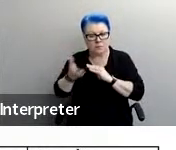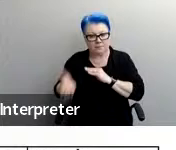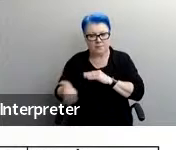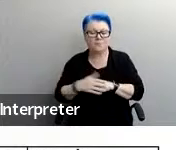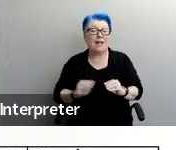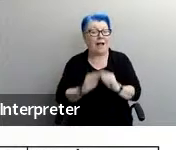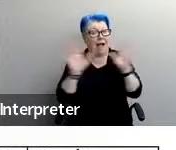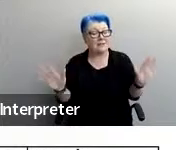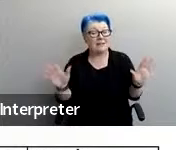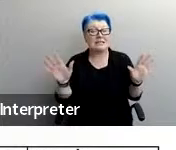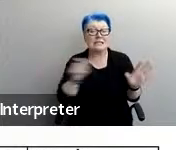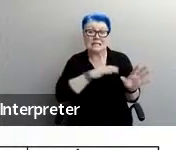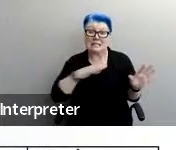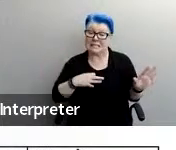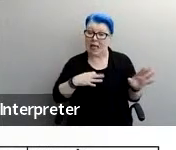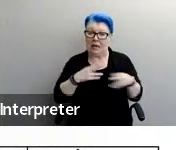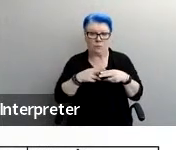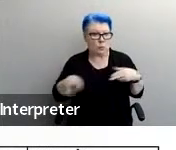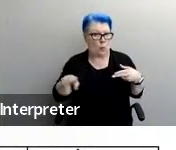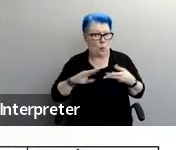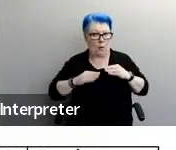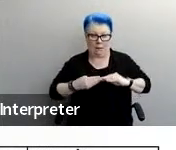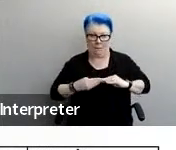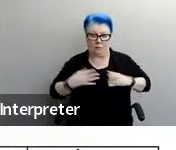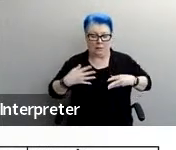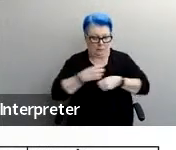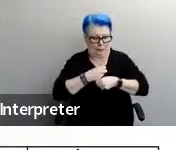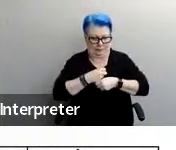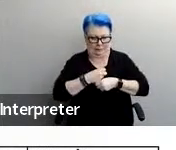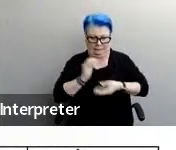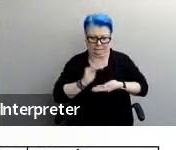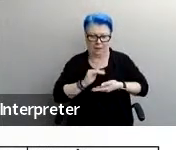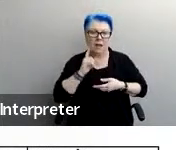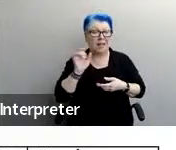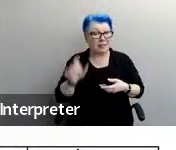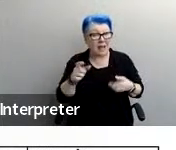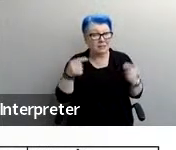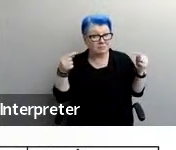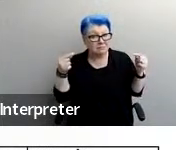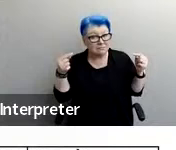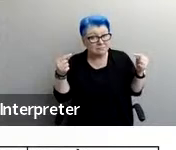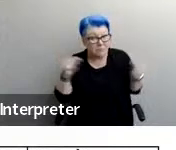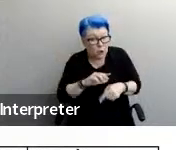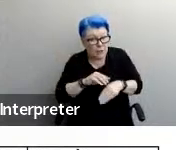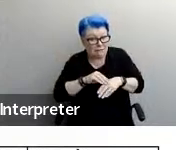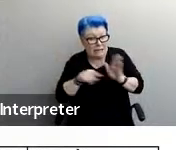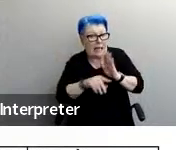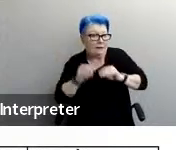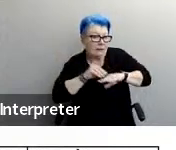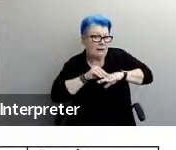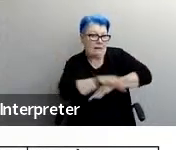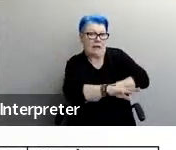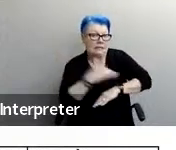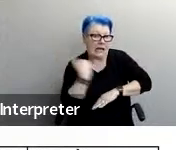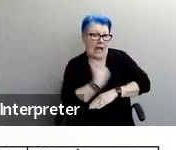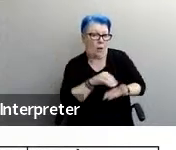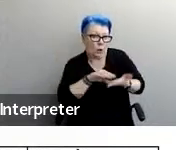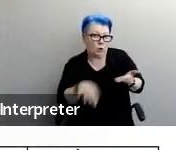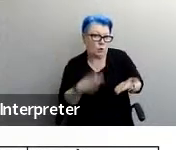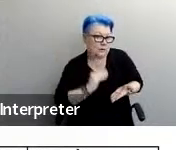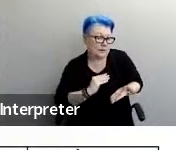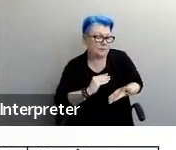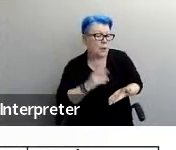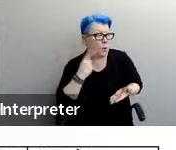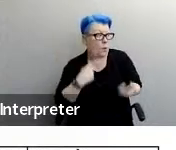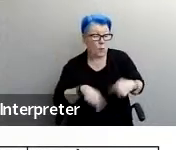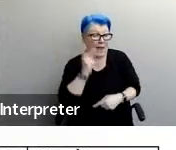these staff shortages are impacting students. So the third indicator, we can see that the total number of days of